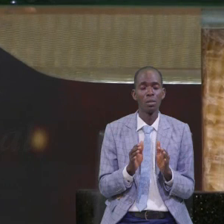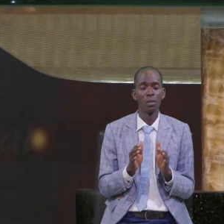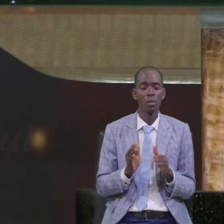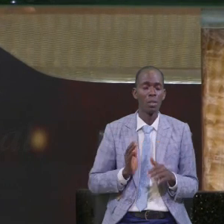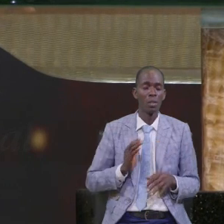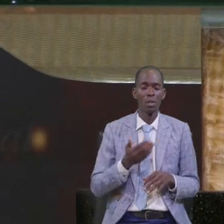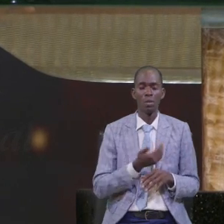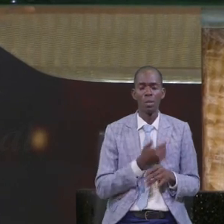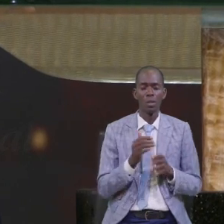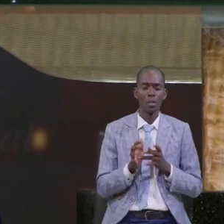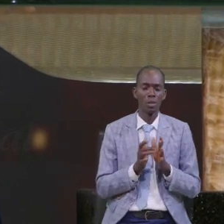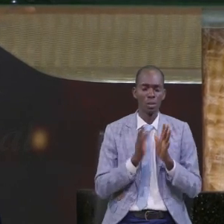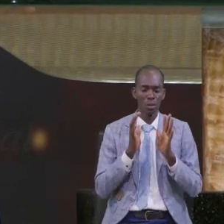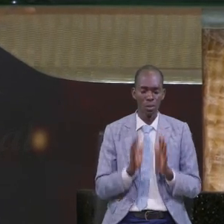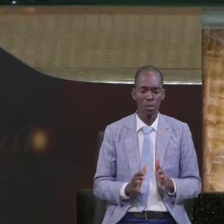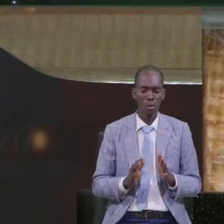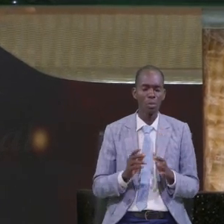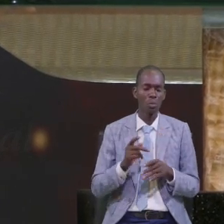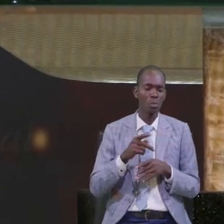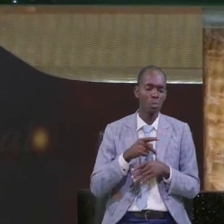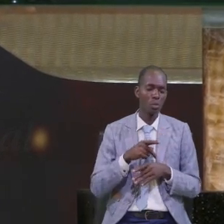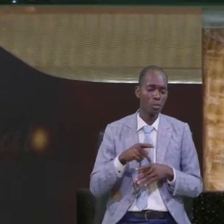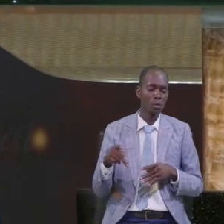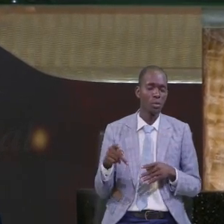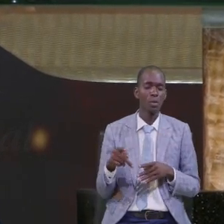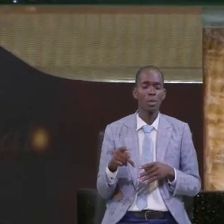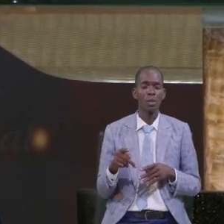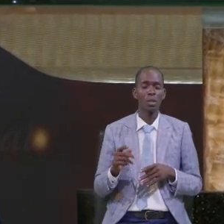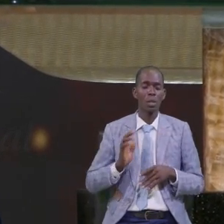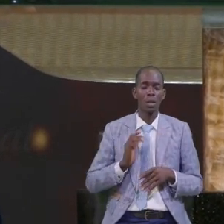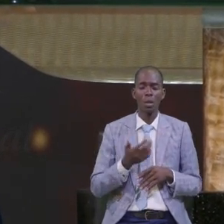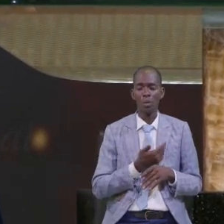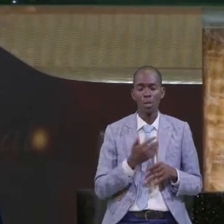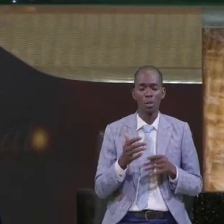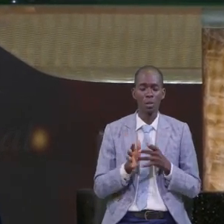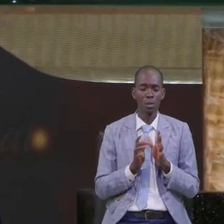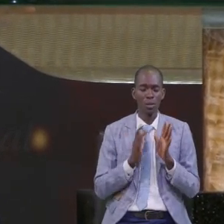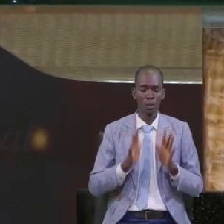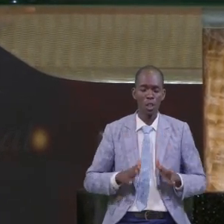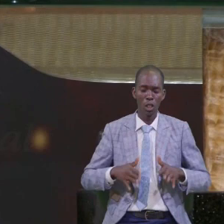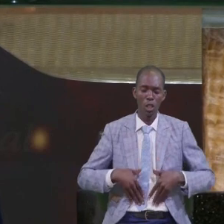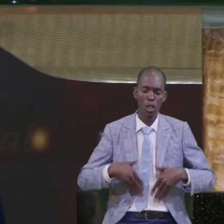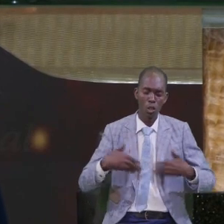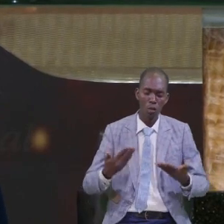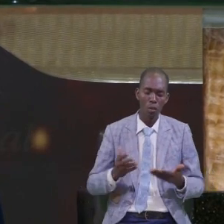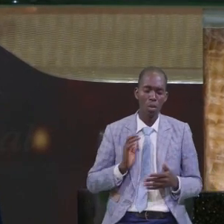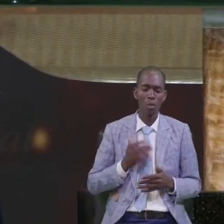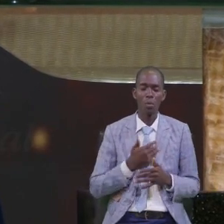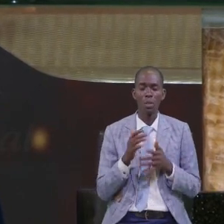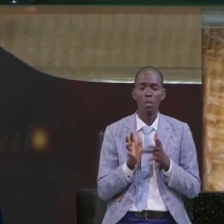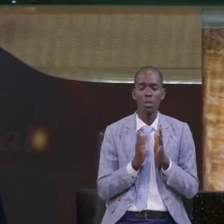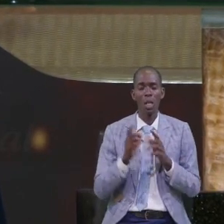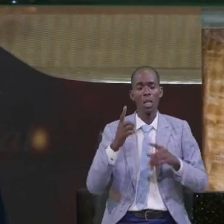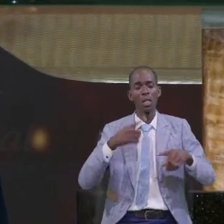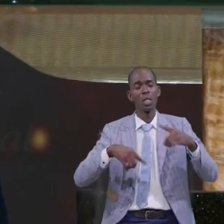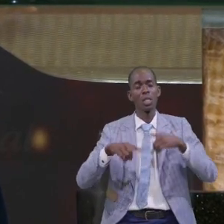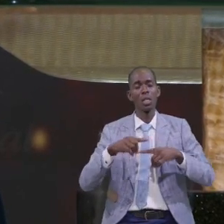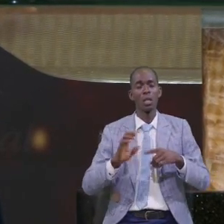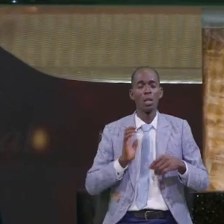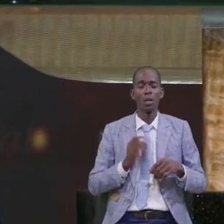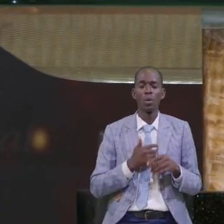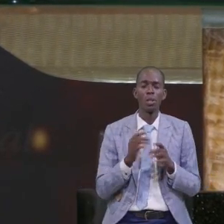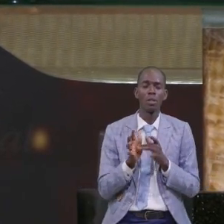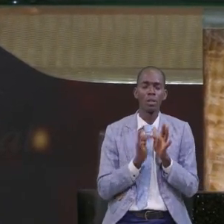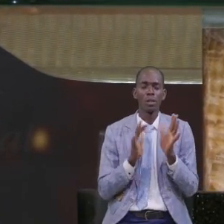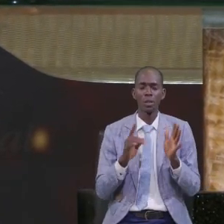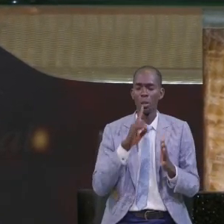our Christian profession, a Christian confession, a Christian evidence,